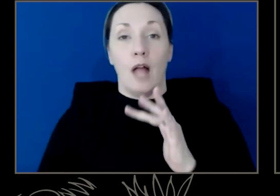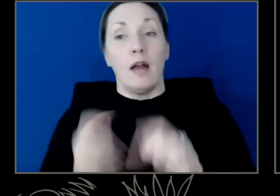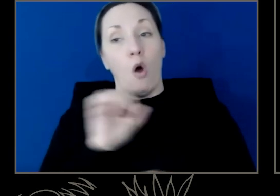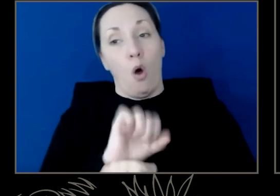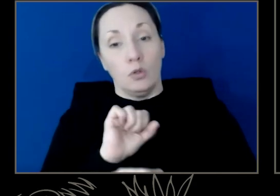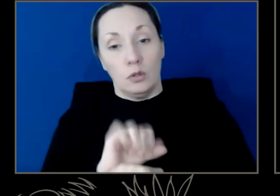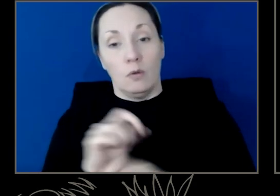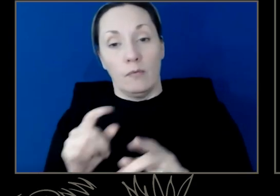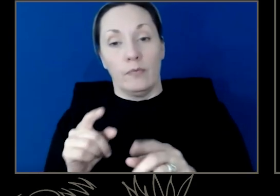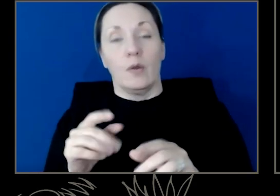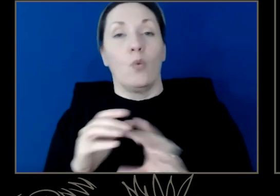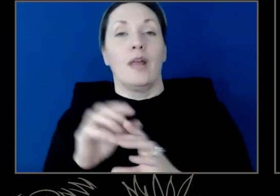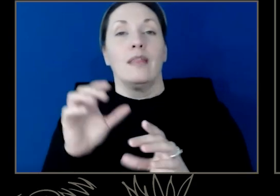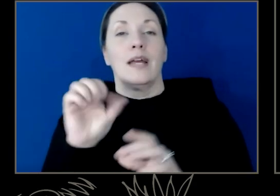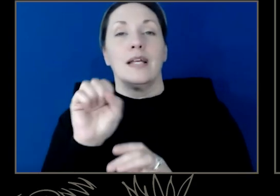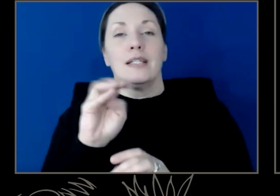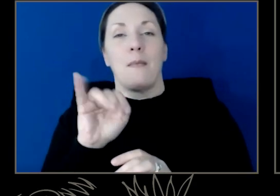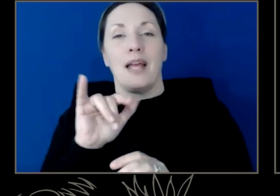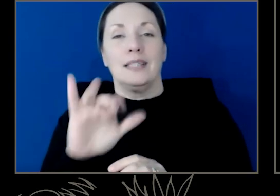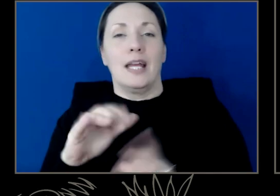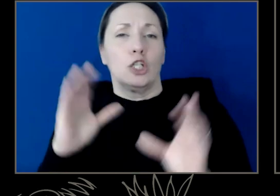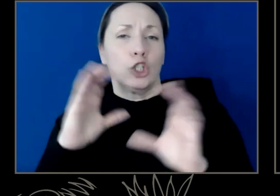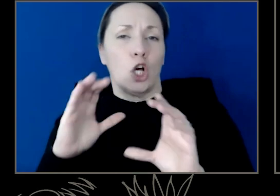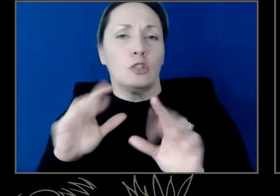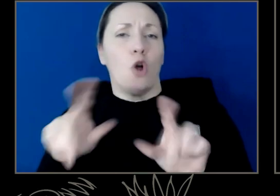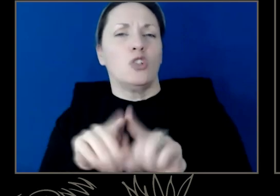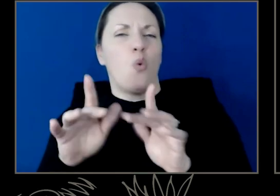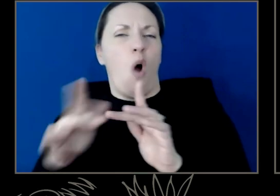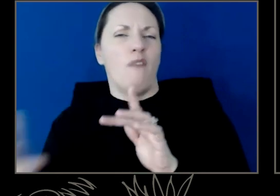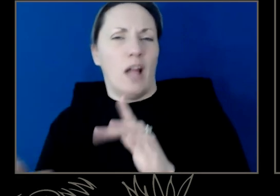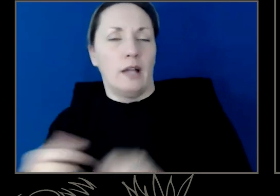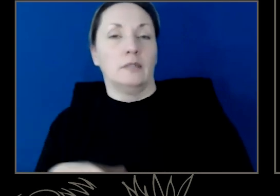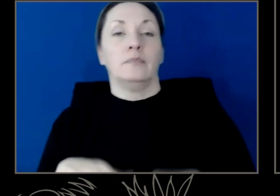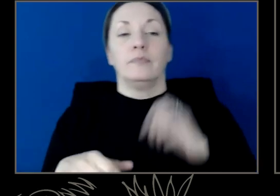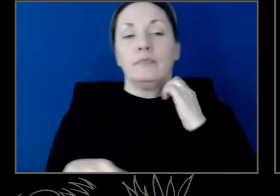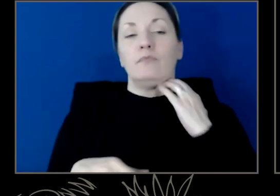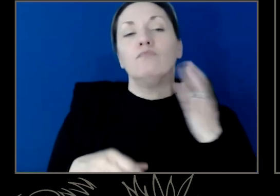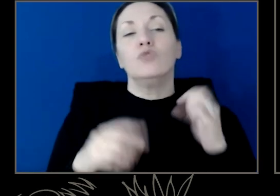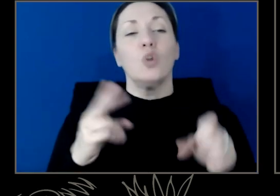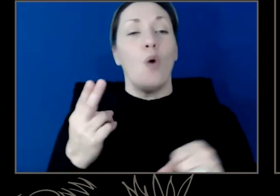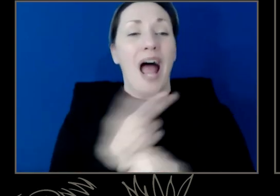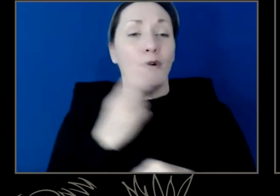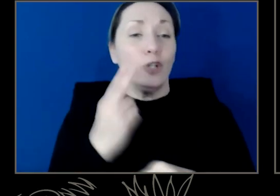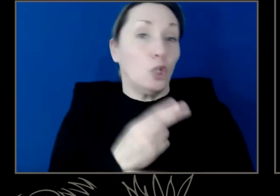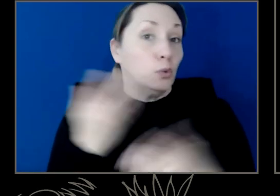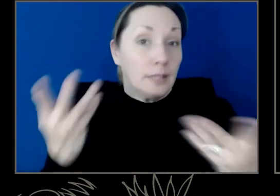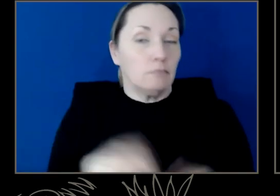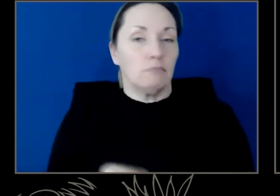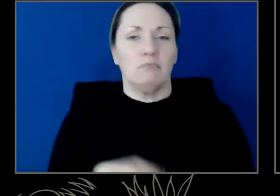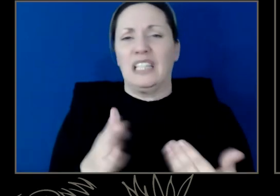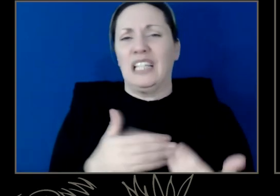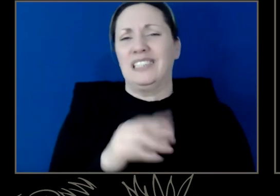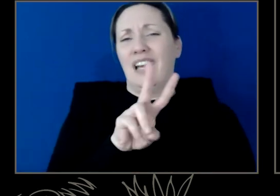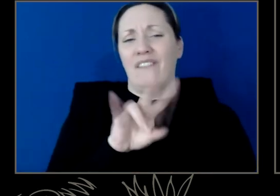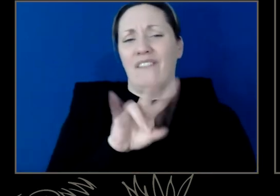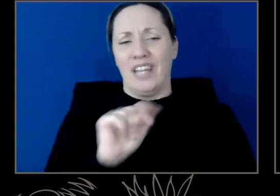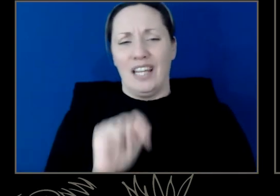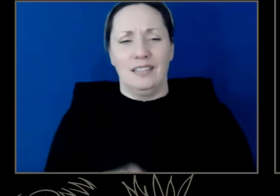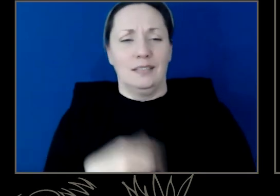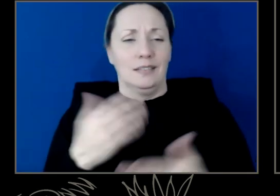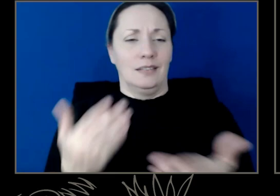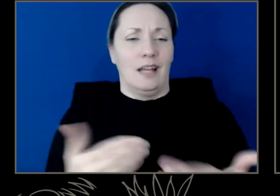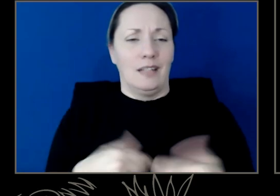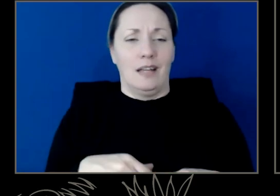offline. So how do you use pglite? Well, it's really, really easy. Like I said, Vite and Next.js support out of the